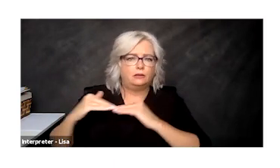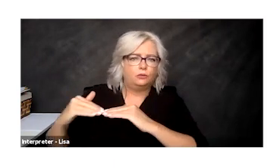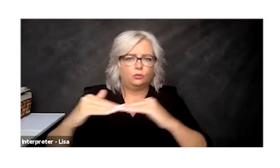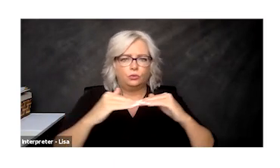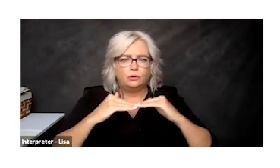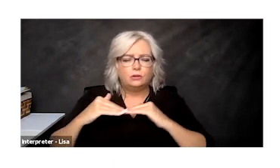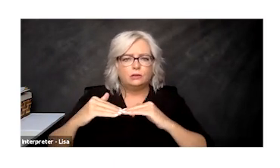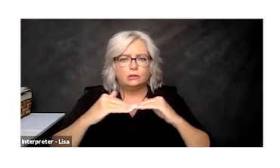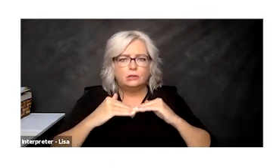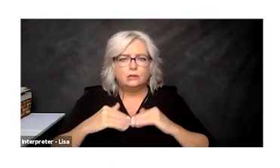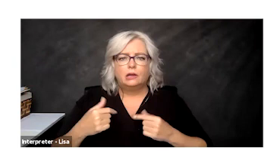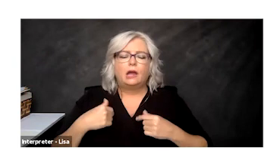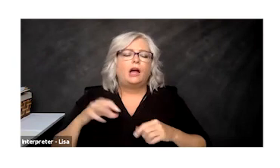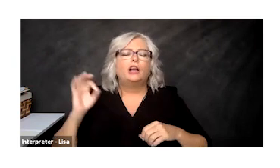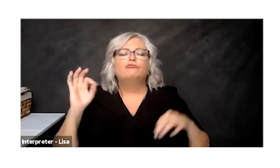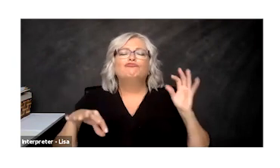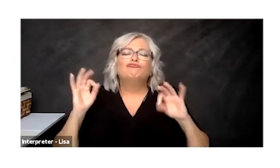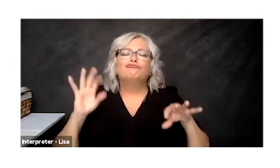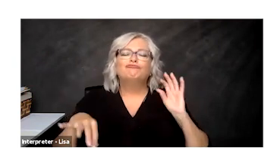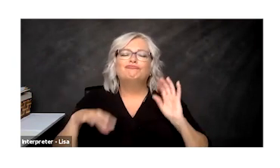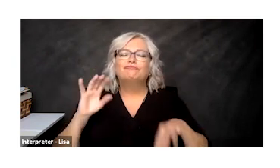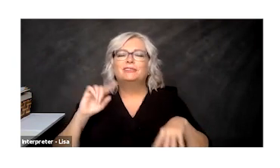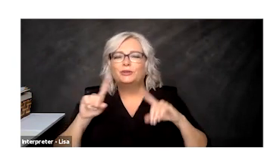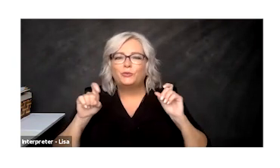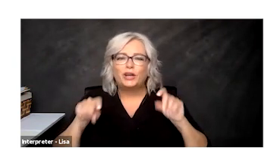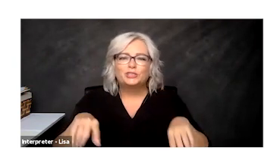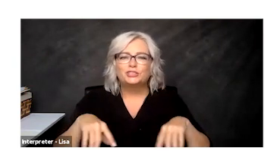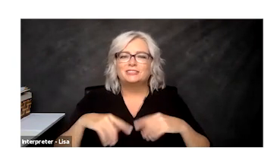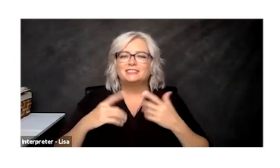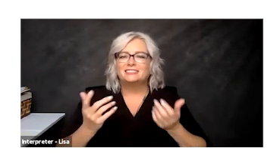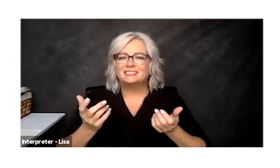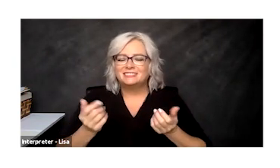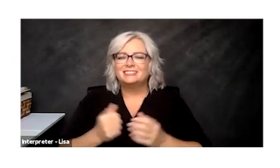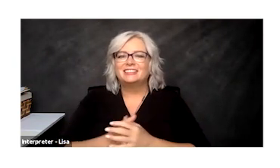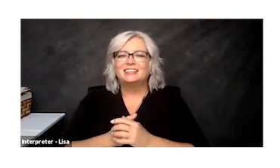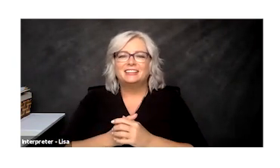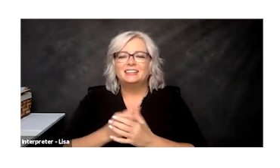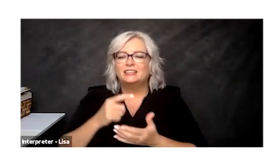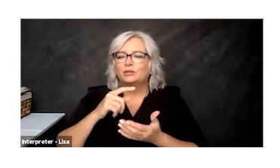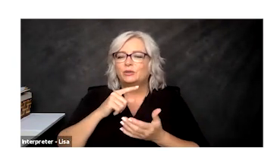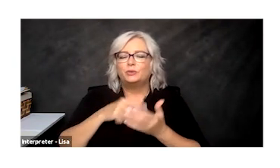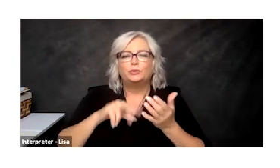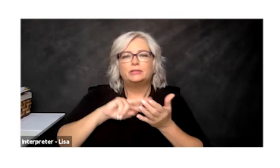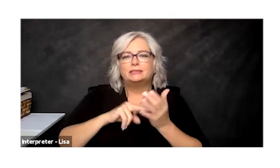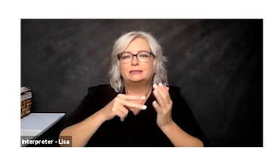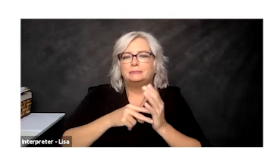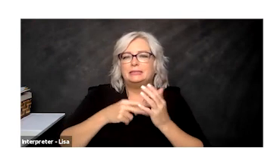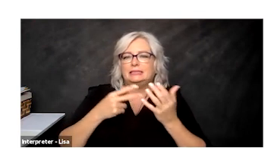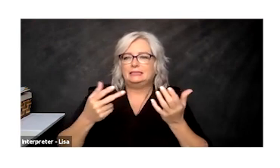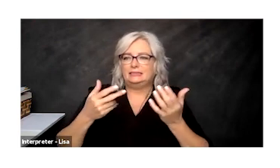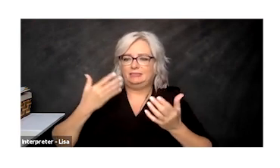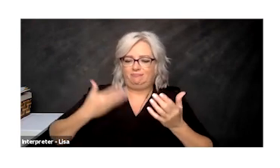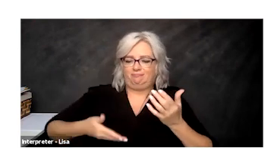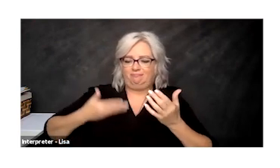I mean, I'm just throwing out questions, but it's something to think about. Like, what does it mean for, being a person of African descent, being a